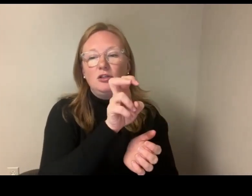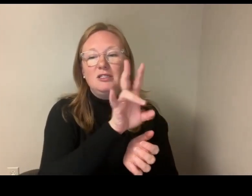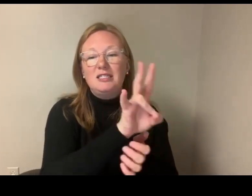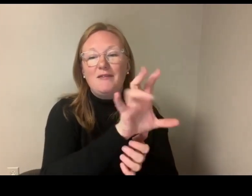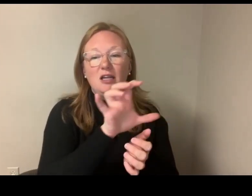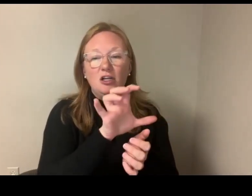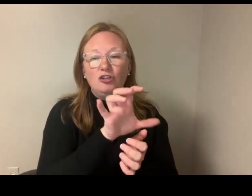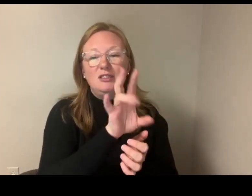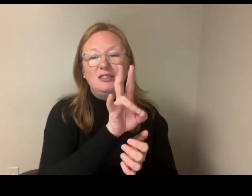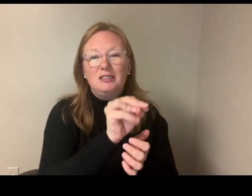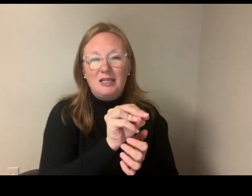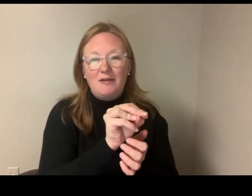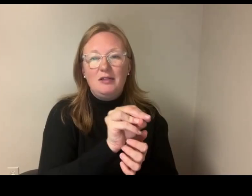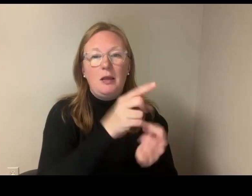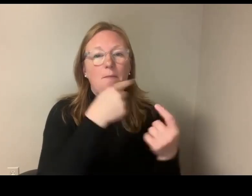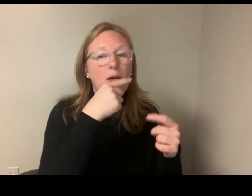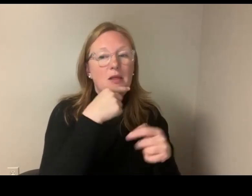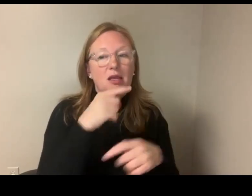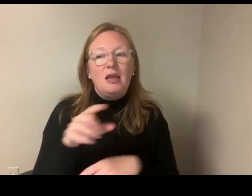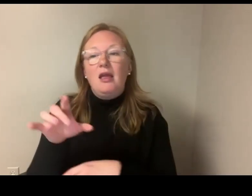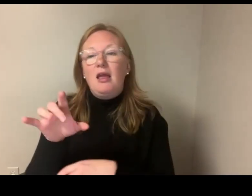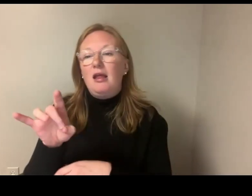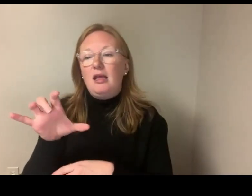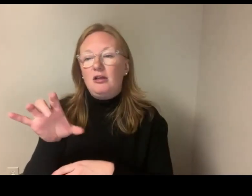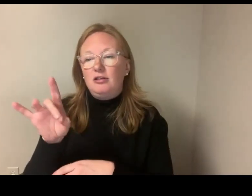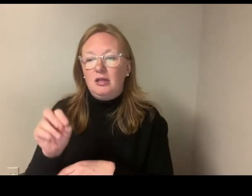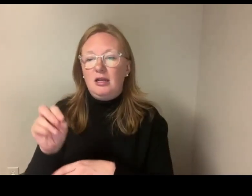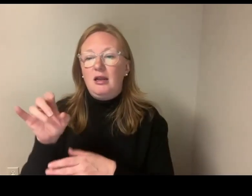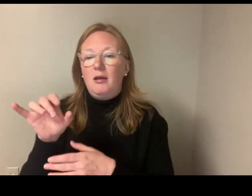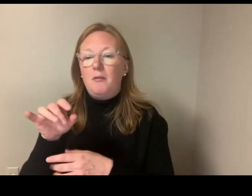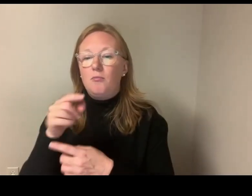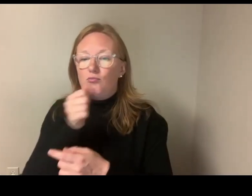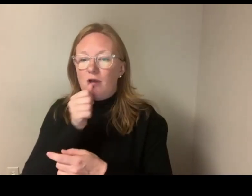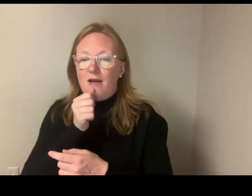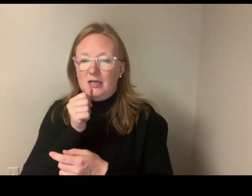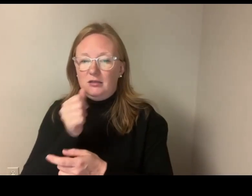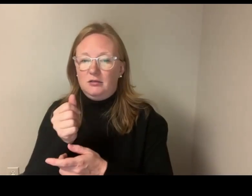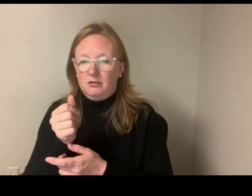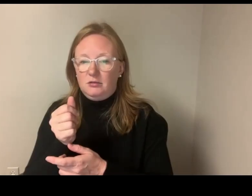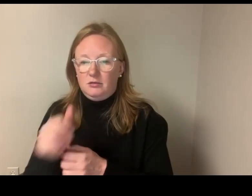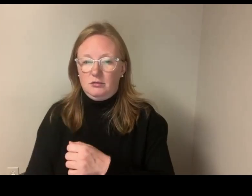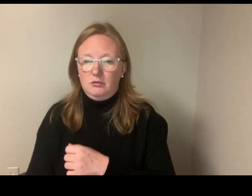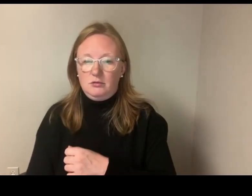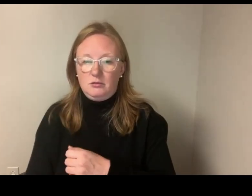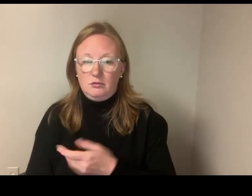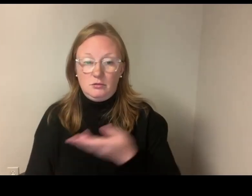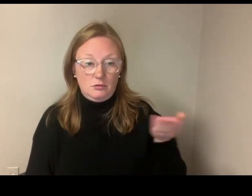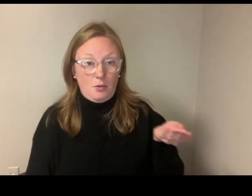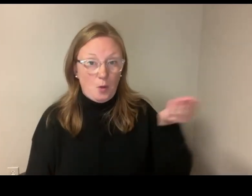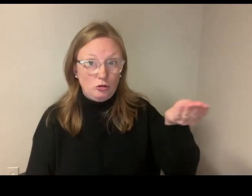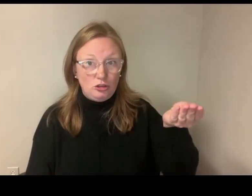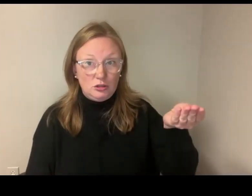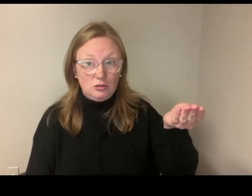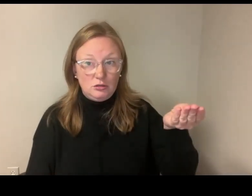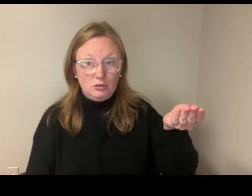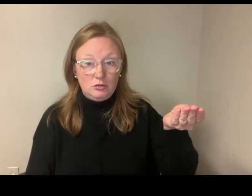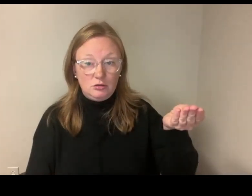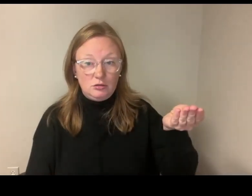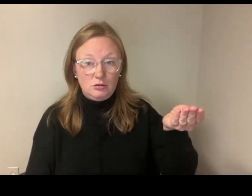and 840 private lead service line replacements. Thank you. Is there a motion?